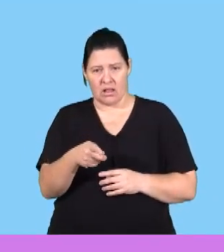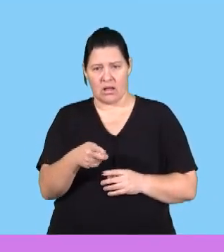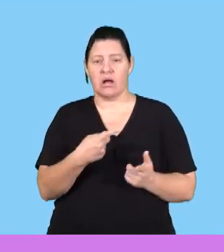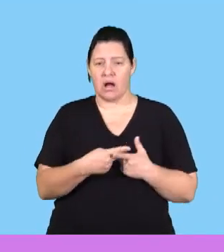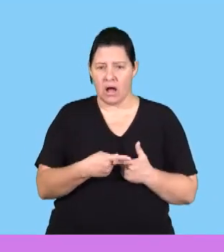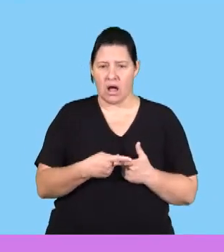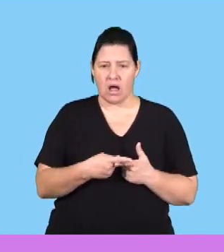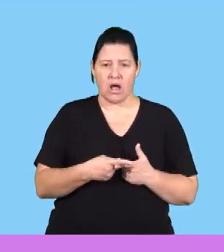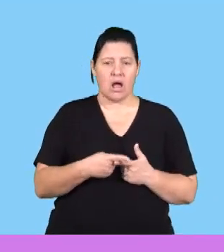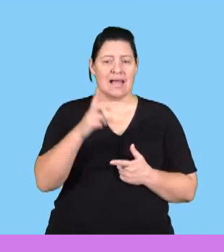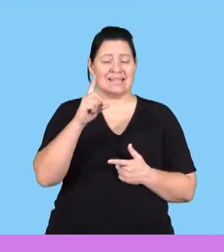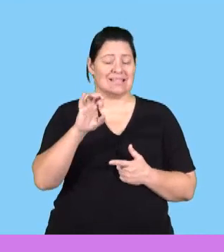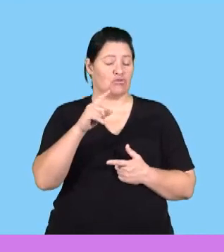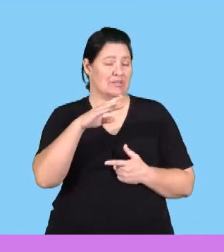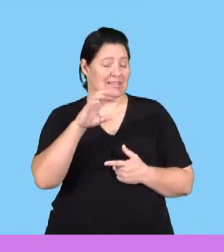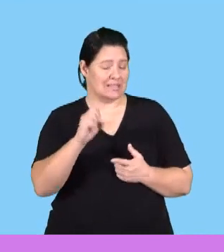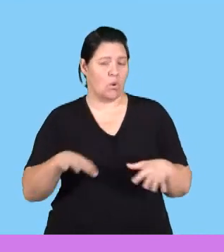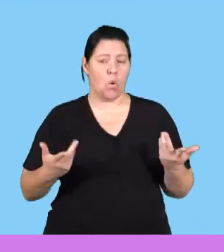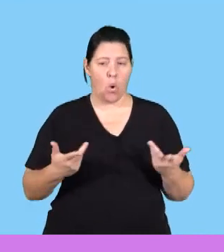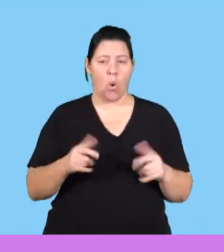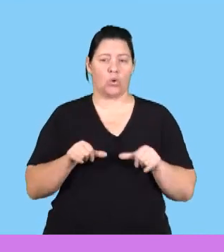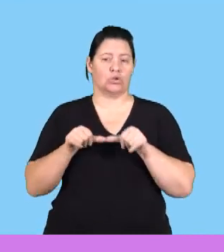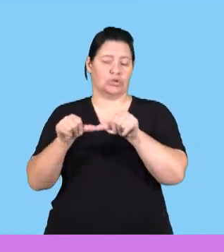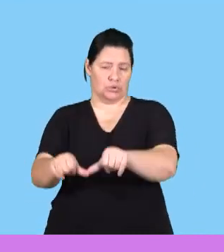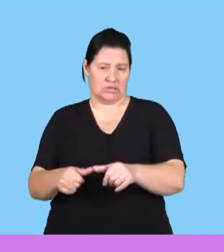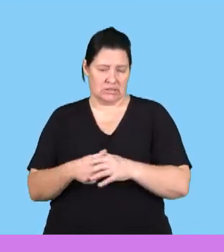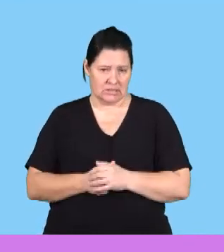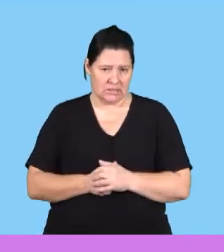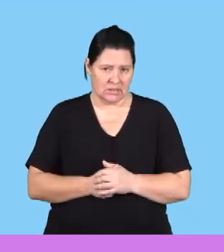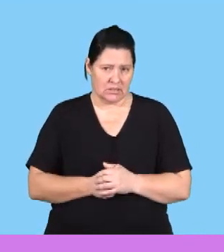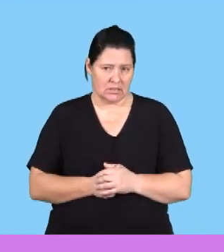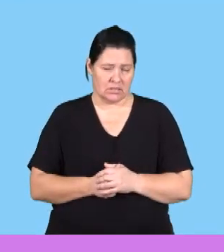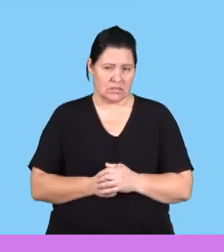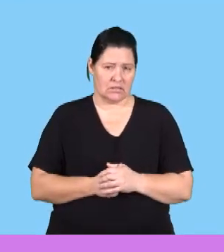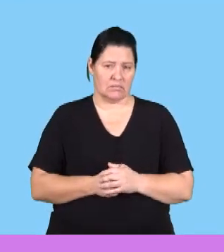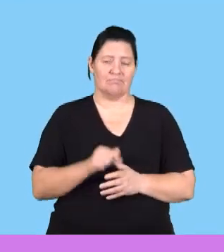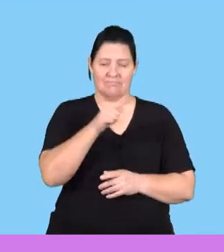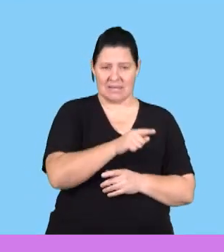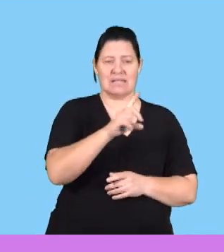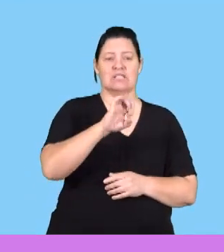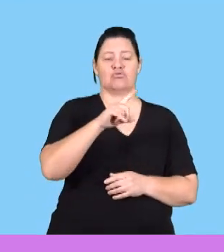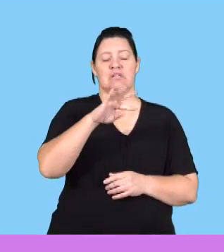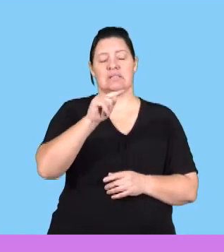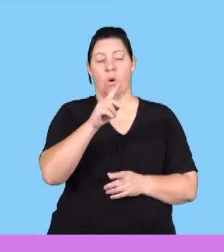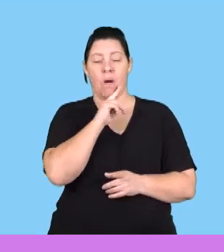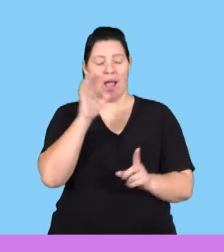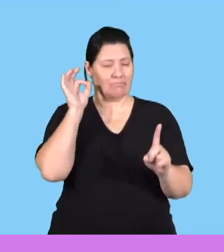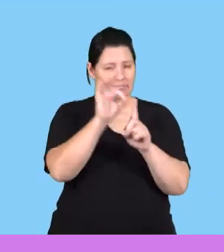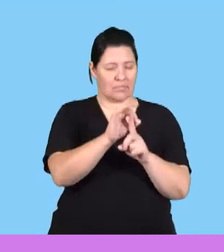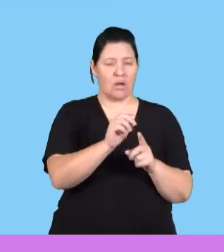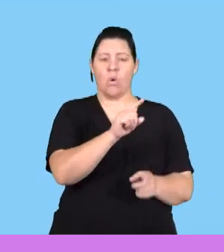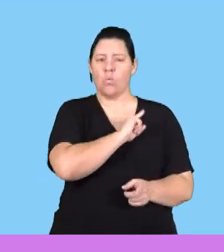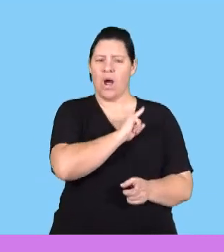above is discrete or continuous. So if we go back to what we've said, okay, this will definitely be discrete